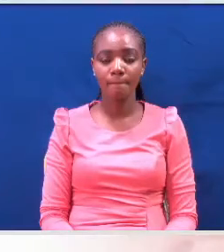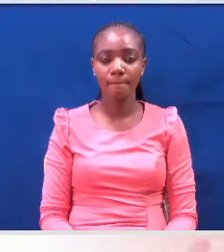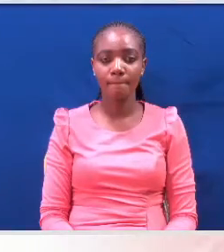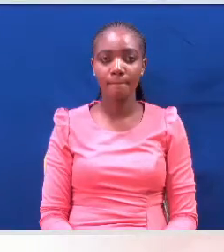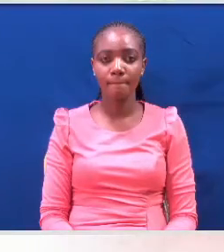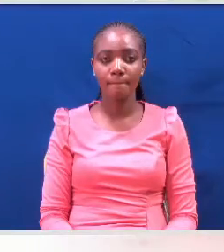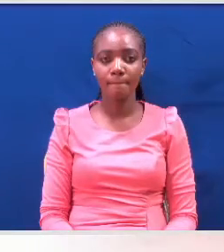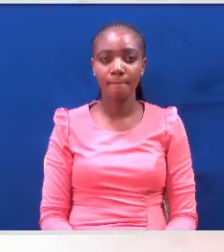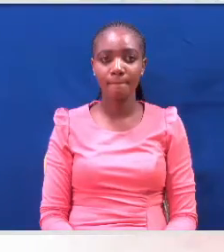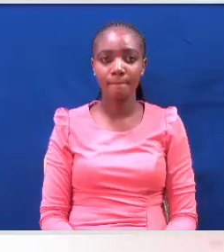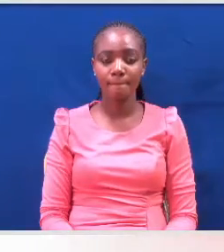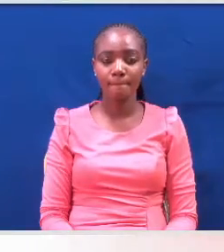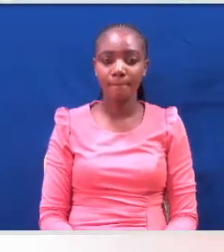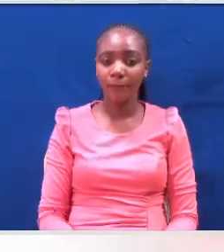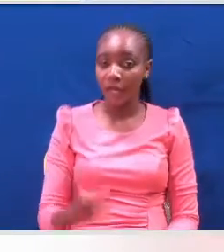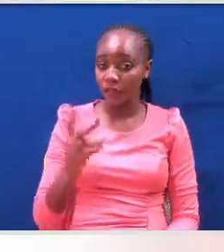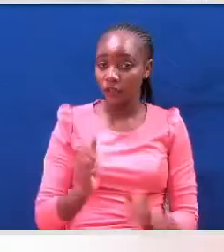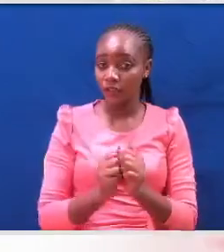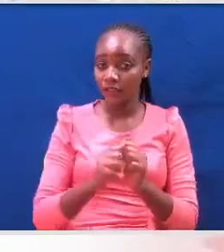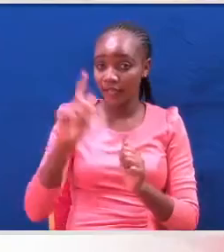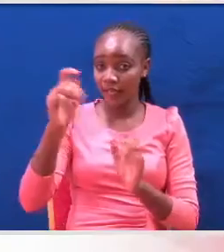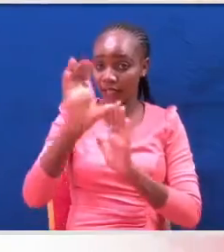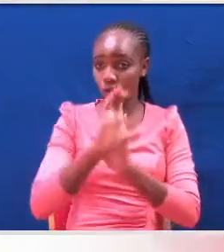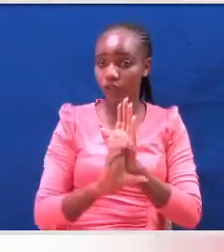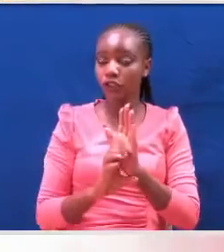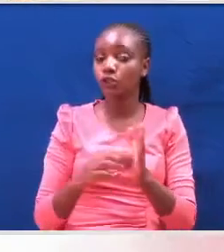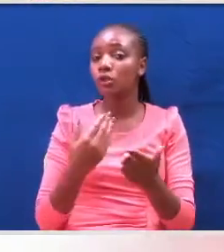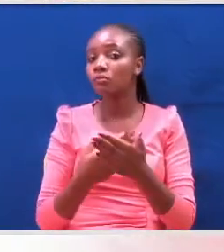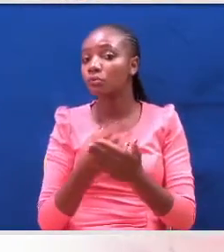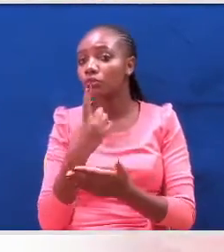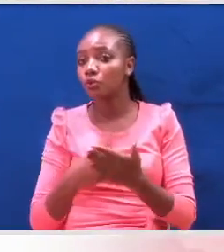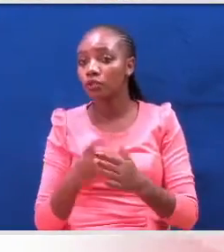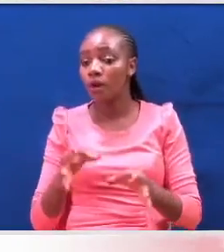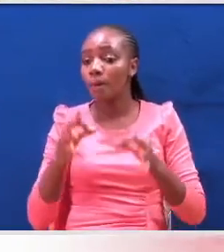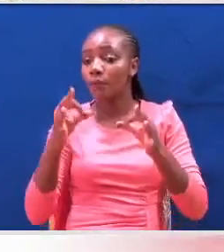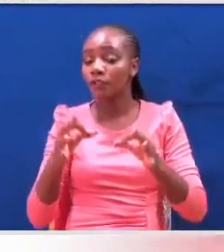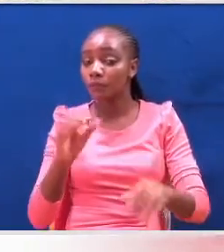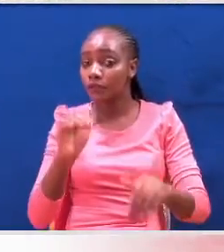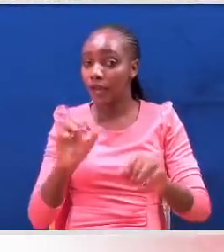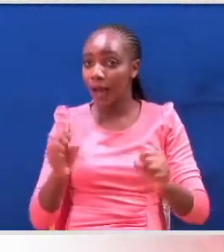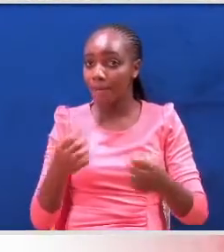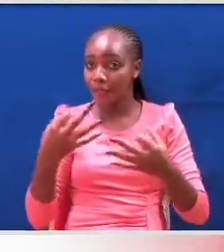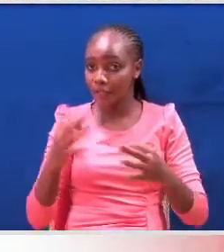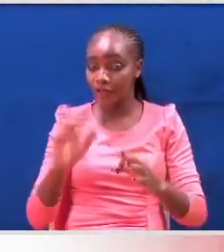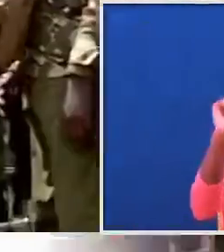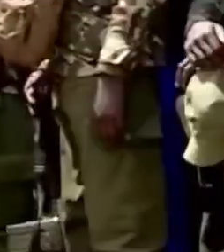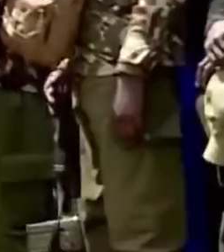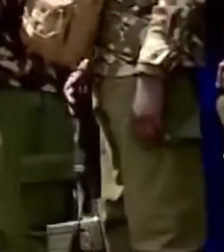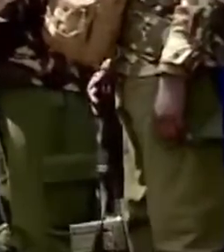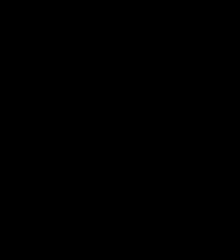According to the 2010 Kenyan Constitution, postponement of elections can only happen when Kenya is at war.